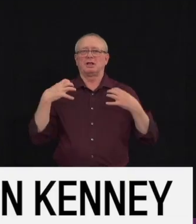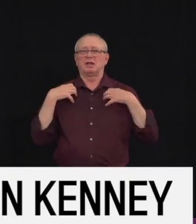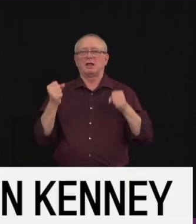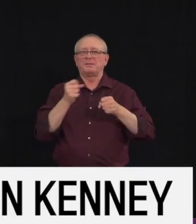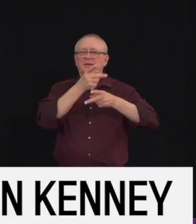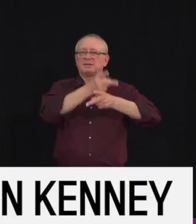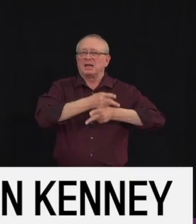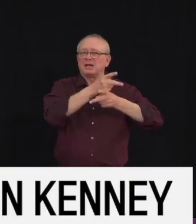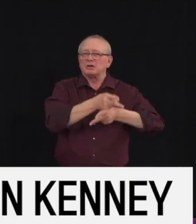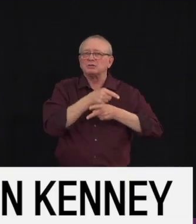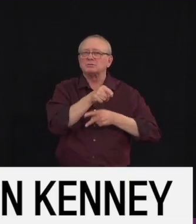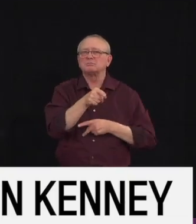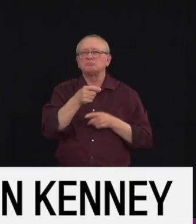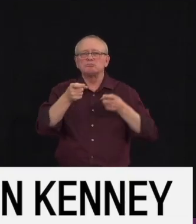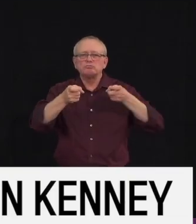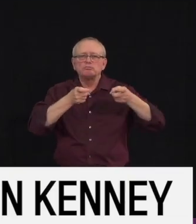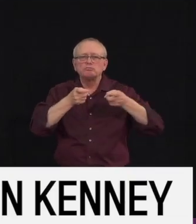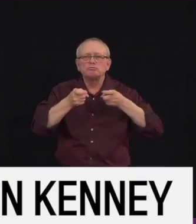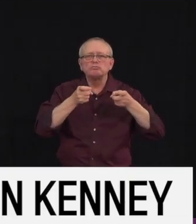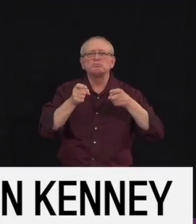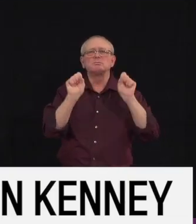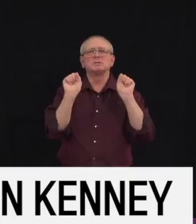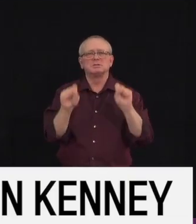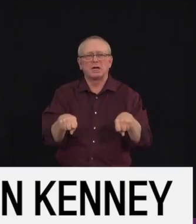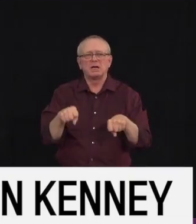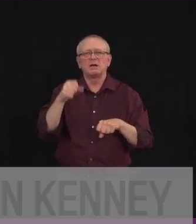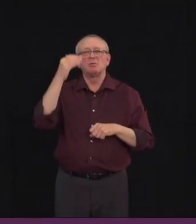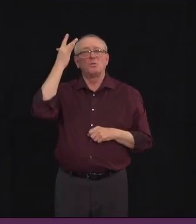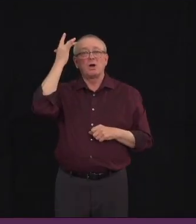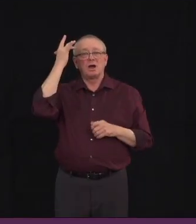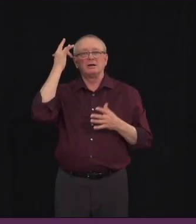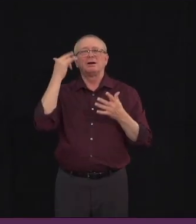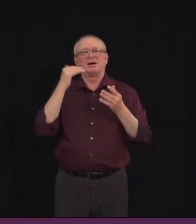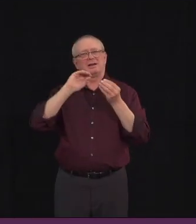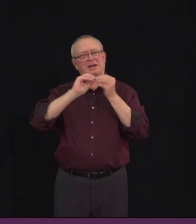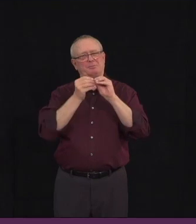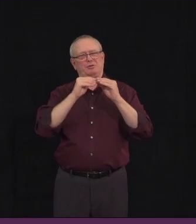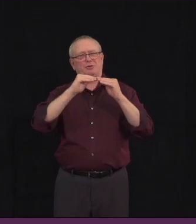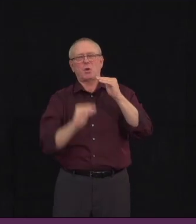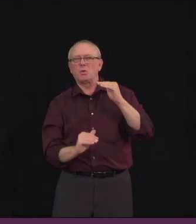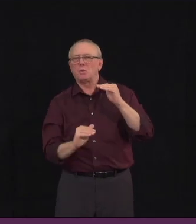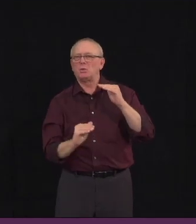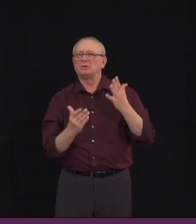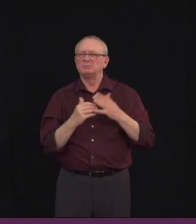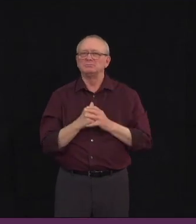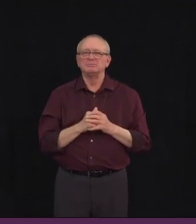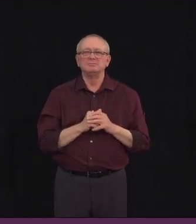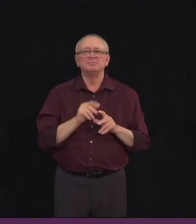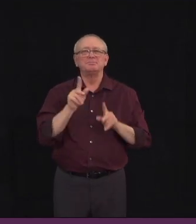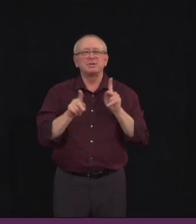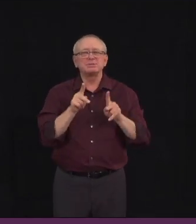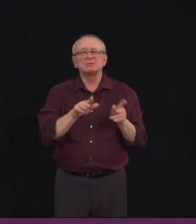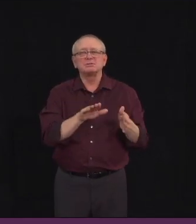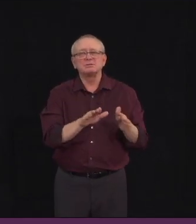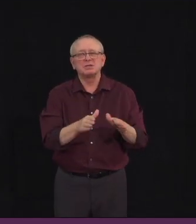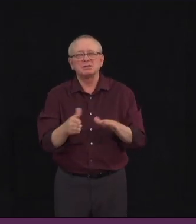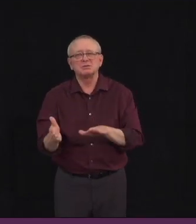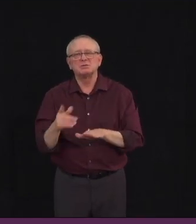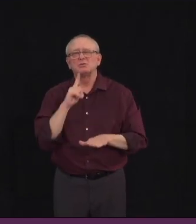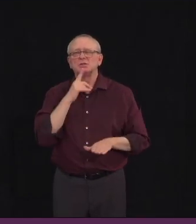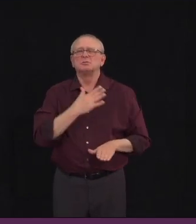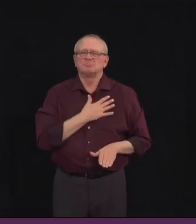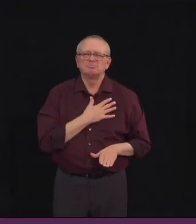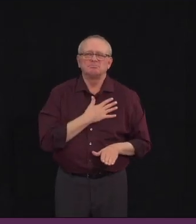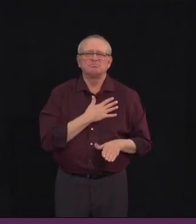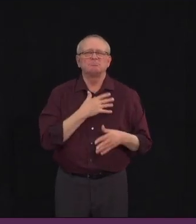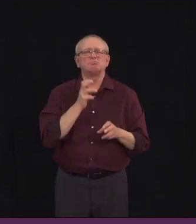The losses have been hard, and there will, without a doubt, be more to come. And we'll be remembering and grieving the toll of the